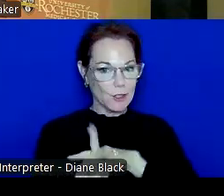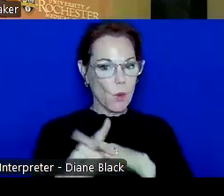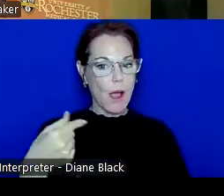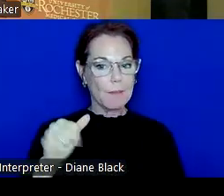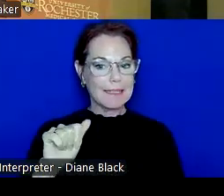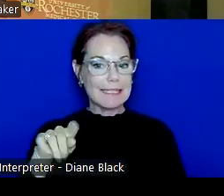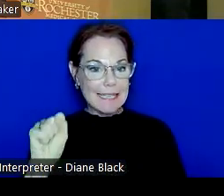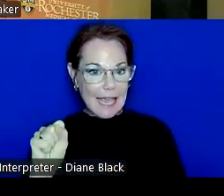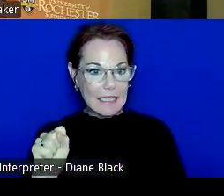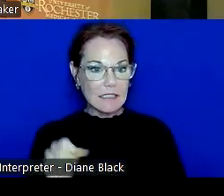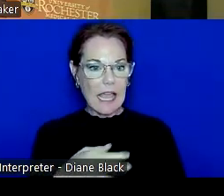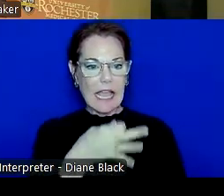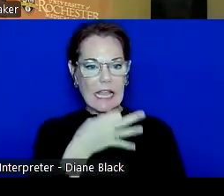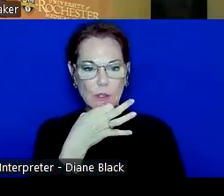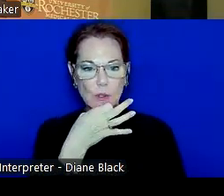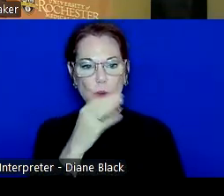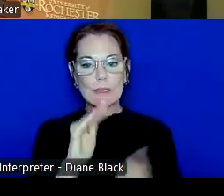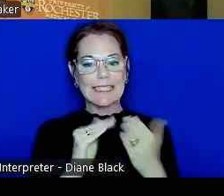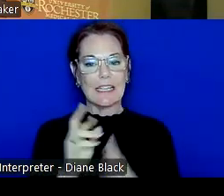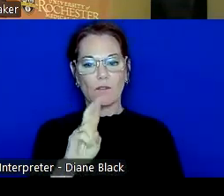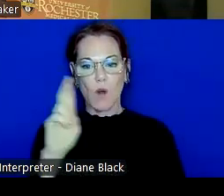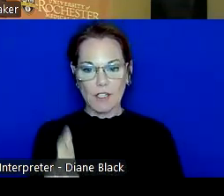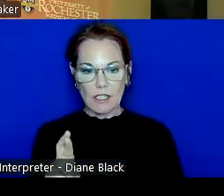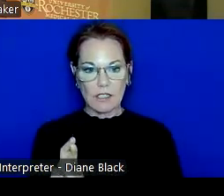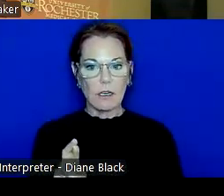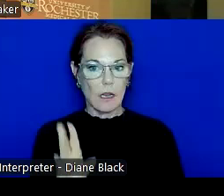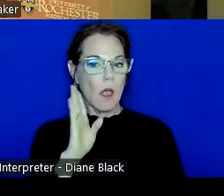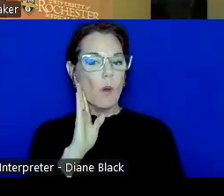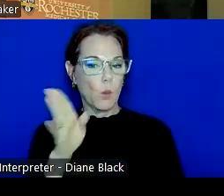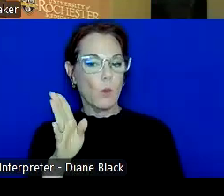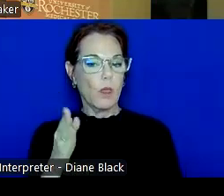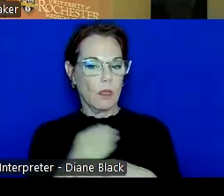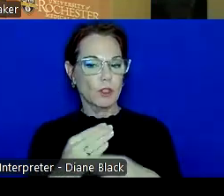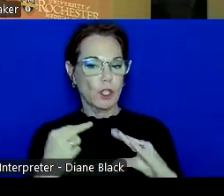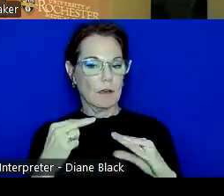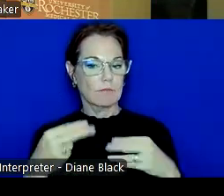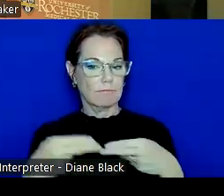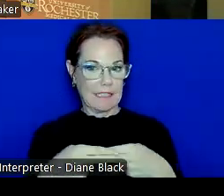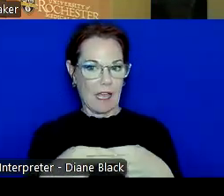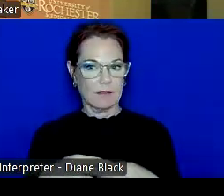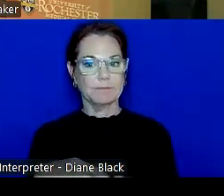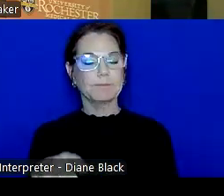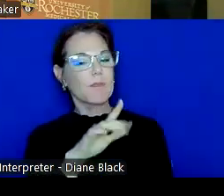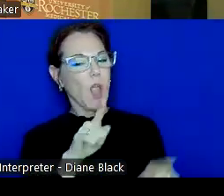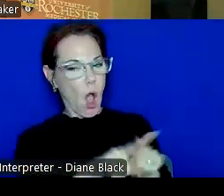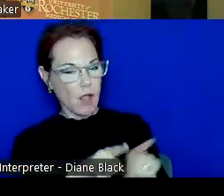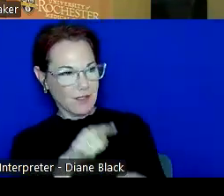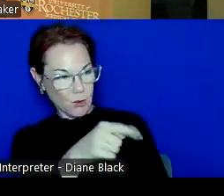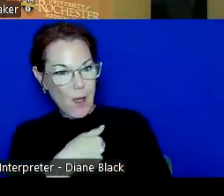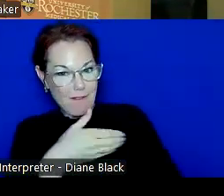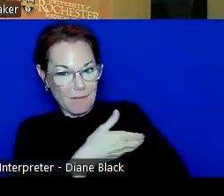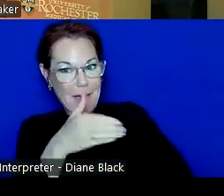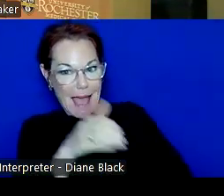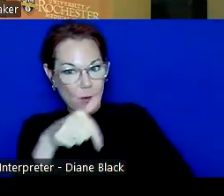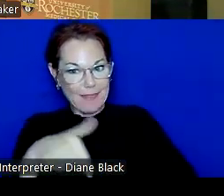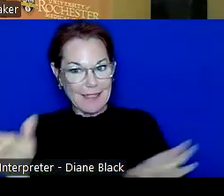up soon, I believe, in the city of Rochester. But we will be passing those slides around, I believe. Perfect. I'd also just say, you all have power in this room and on